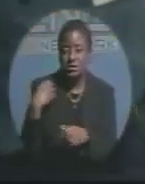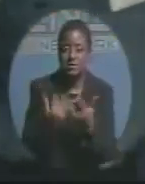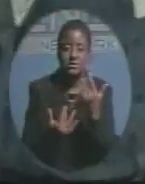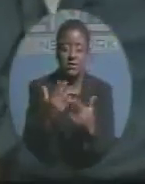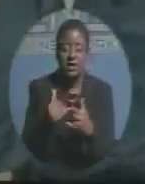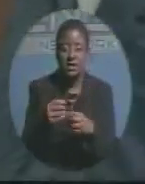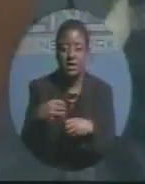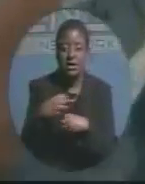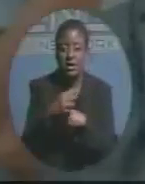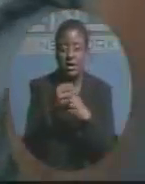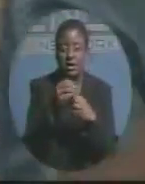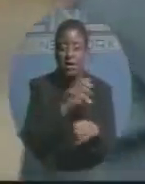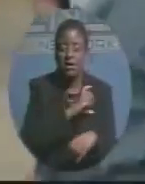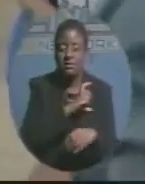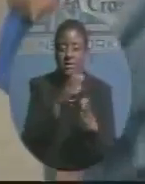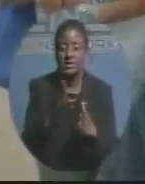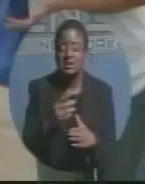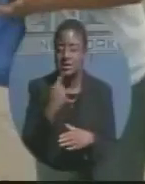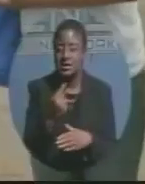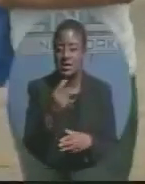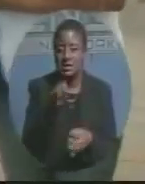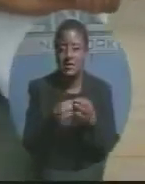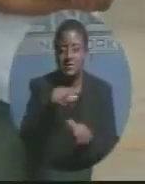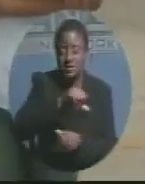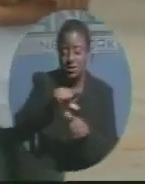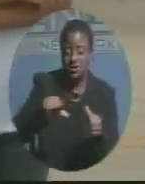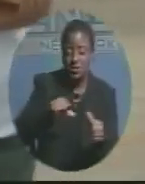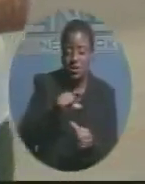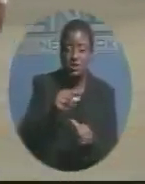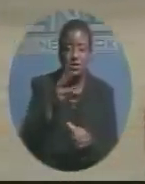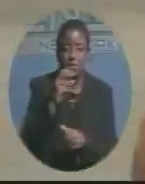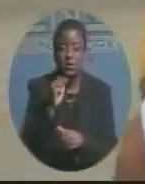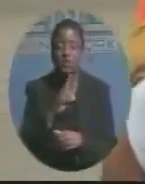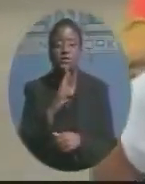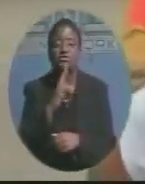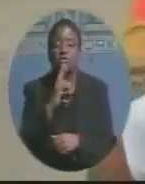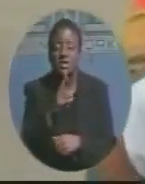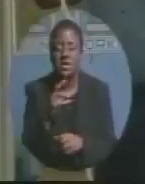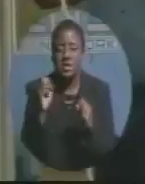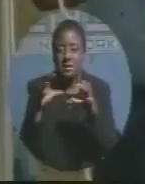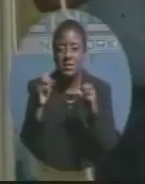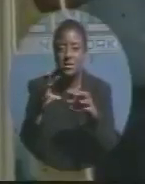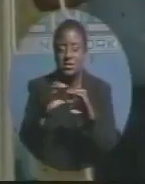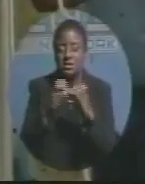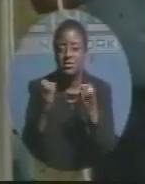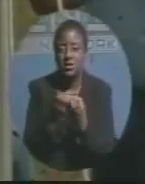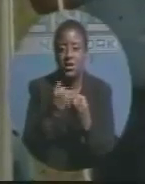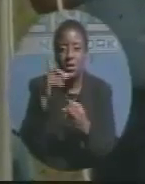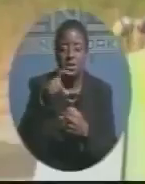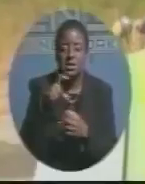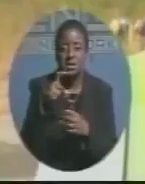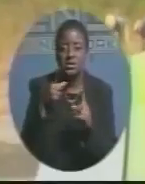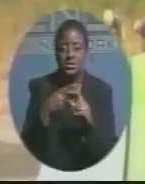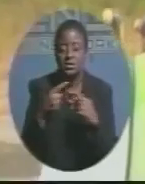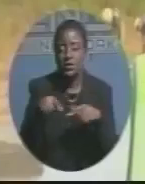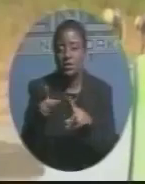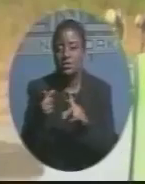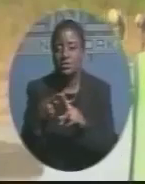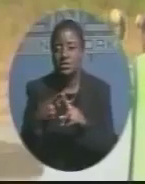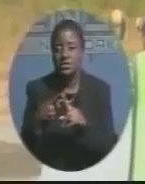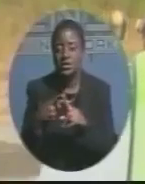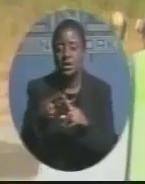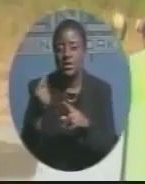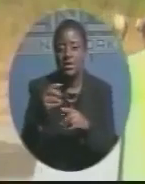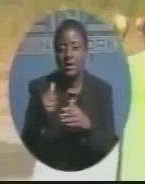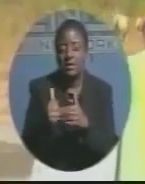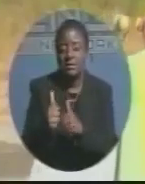says if the situation was real, emergency crews would have to execute LPIA's contingency plan. These drills are not graded